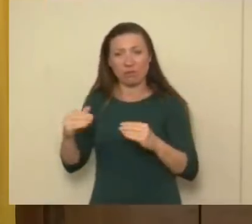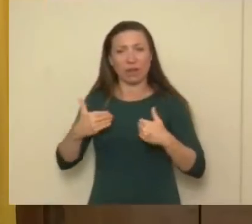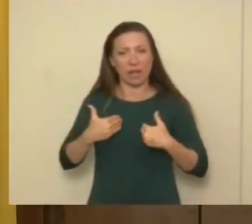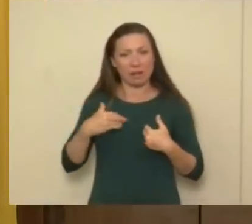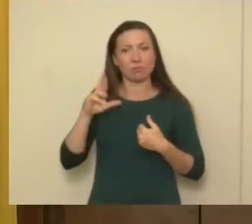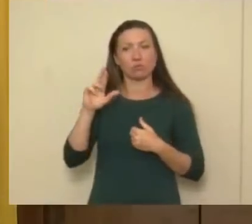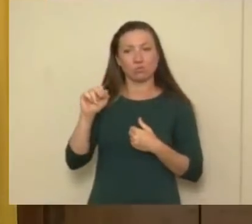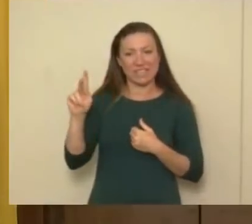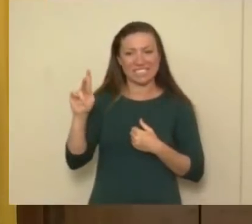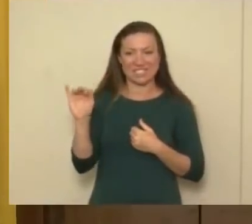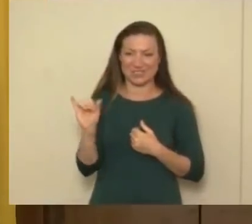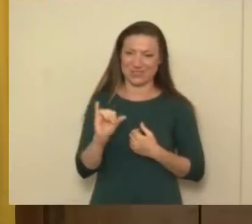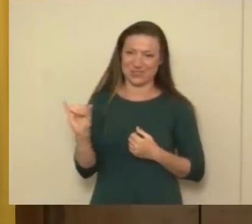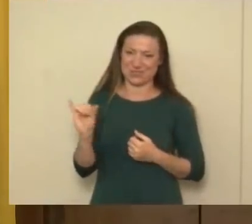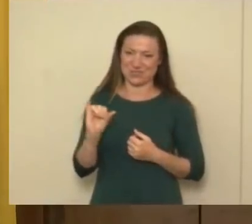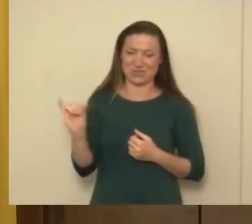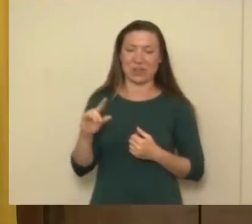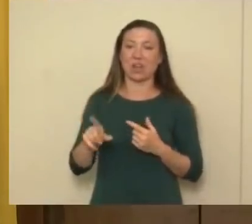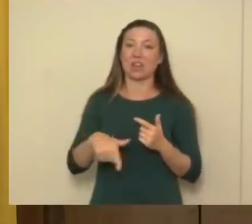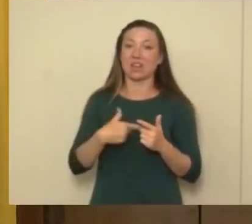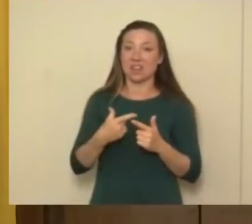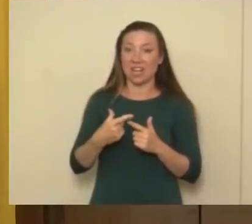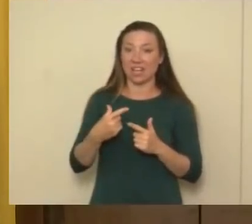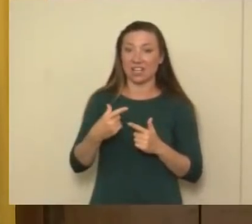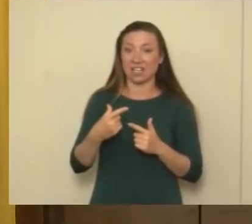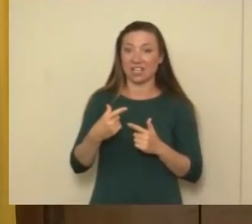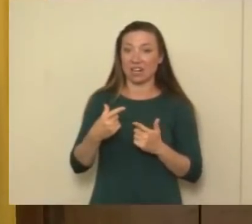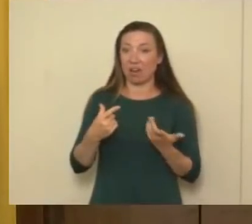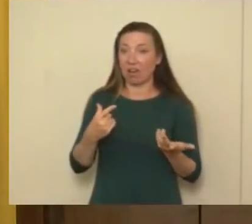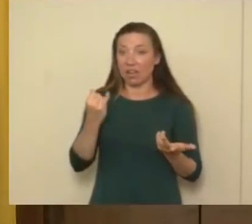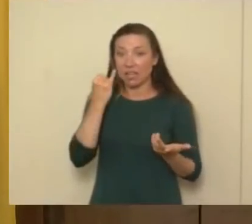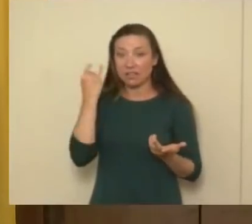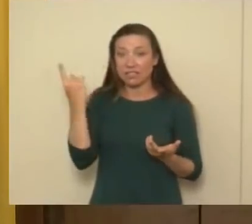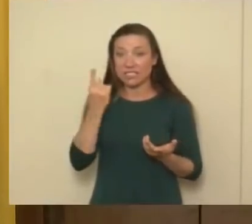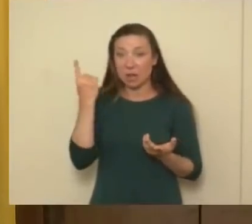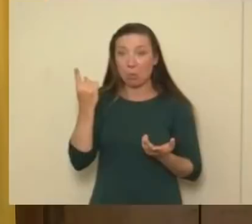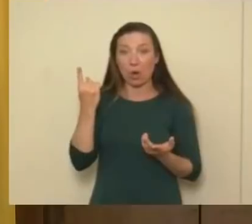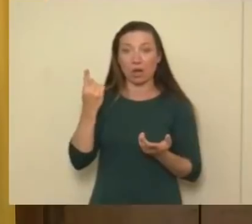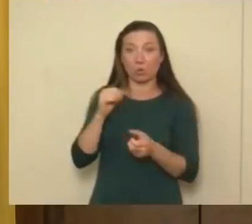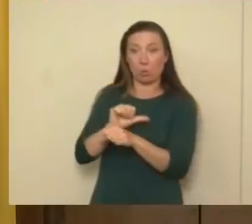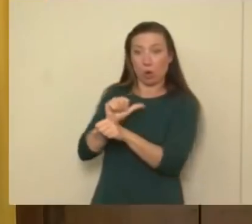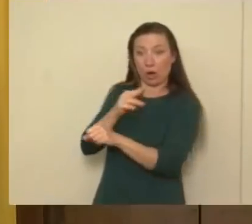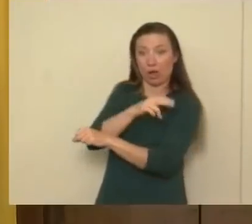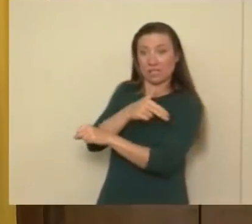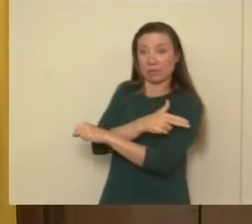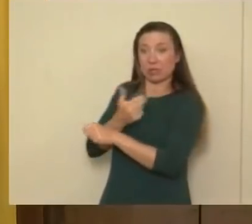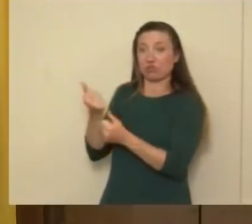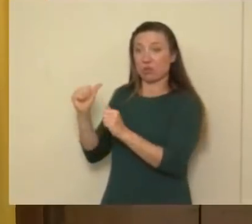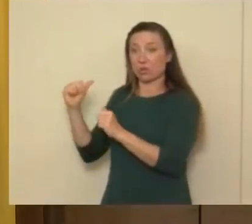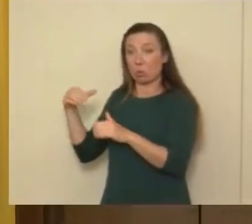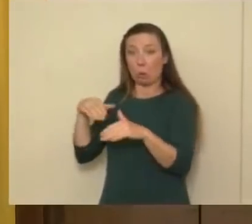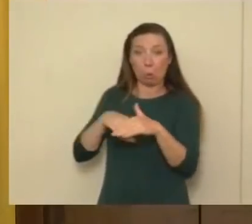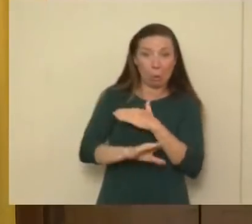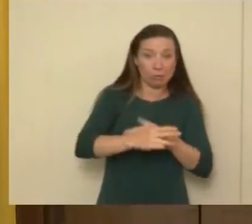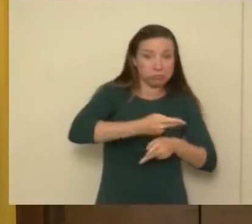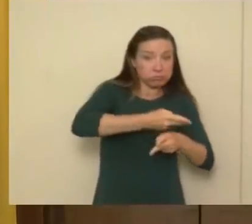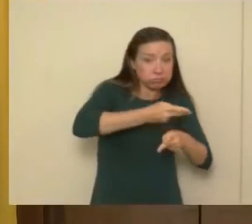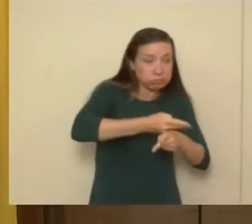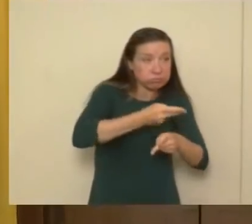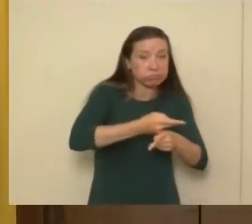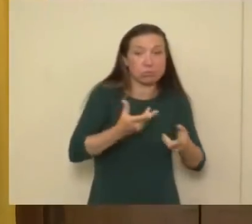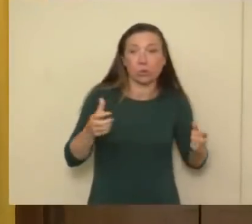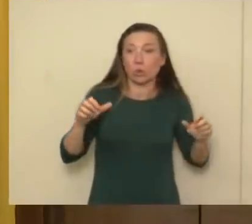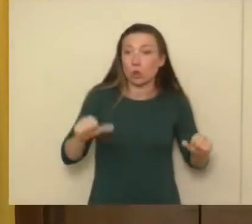coming out of hospitals who could bring COVID into a nursing home. So we try to make sure that we do isolation, quarantining,